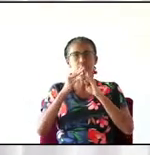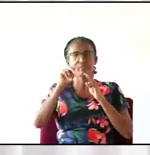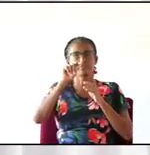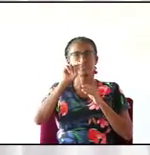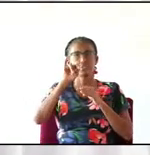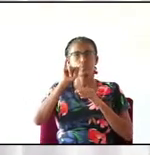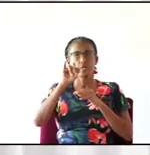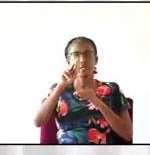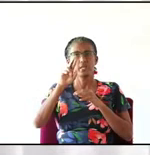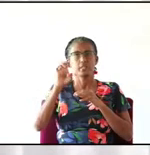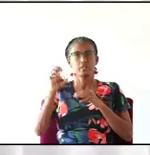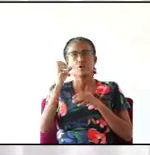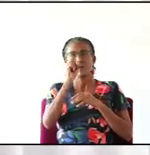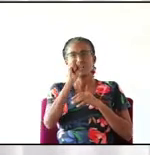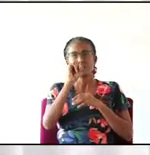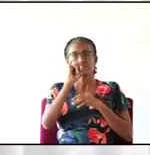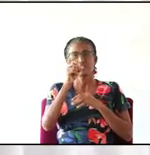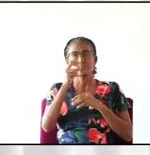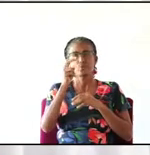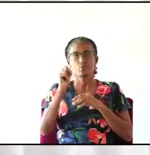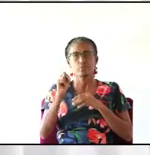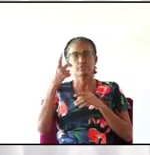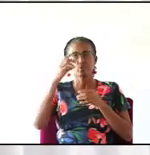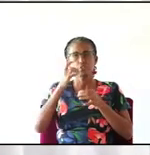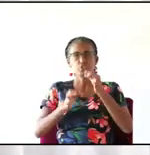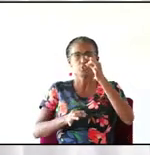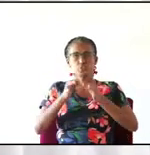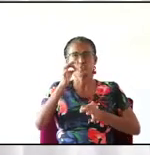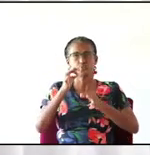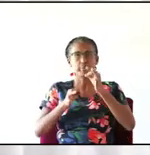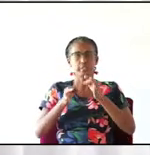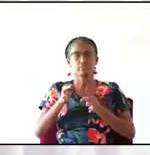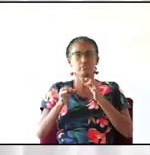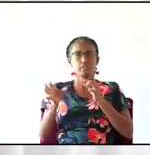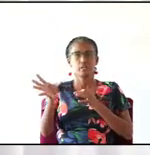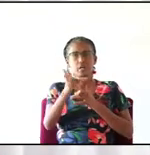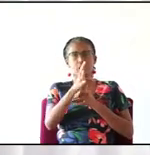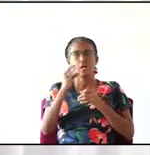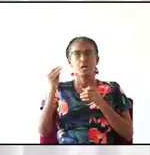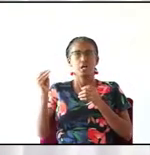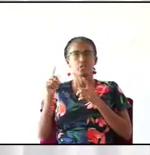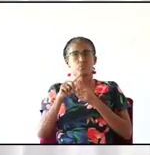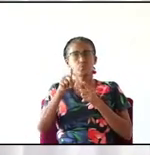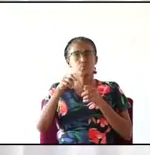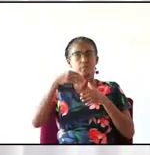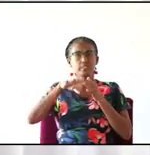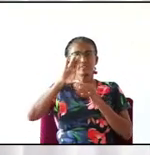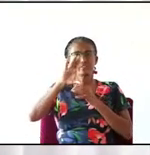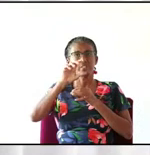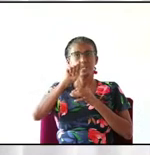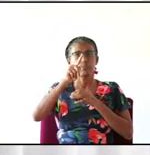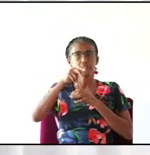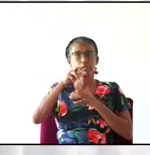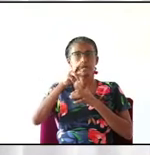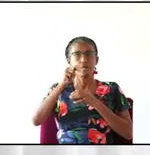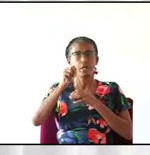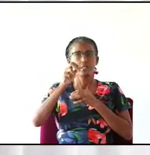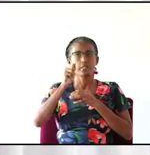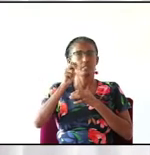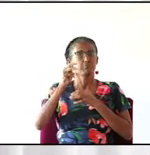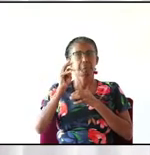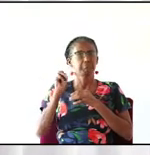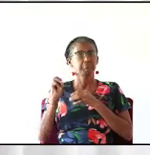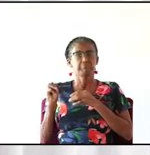and Sidon at the judgment than for you. And you, Capernaum, will be lifted to the heavens. No, you will go down to